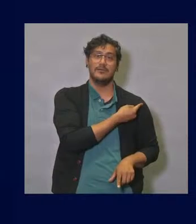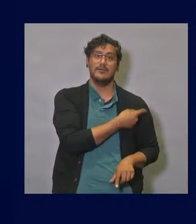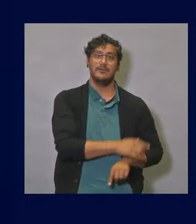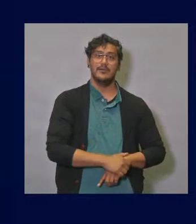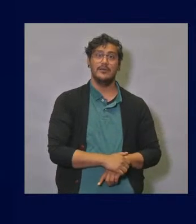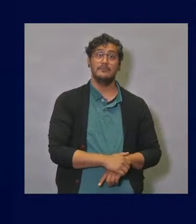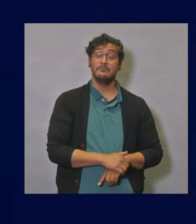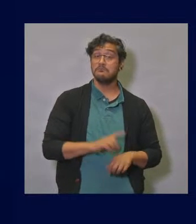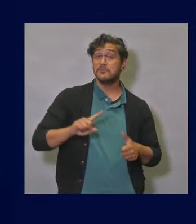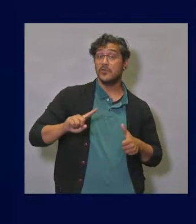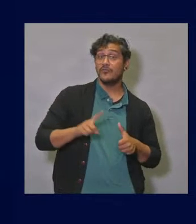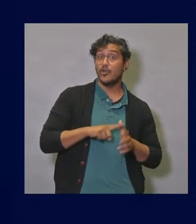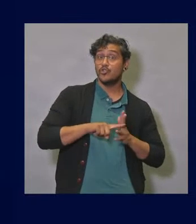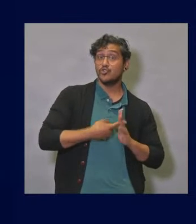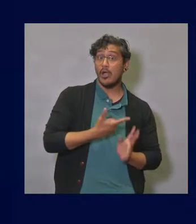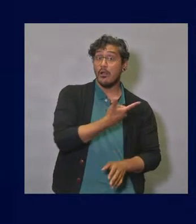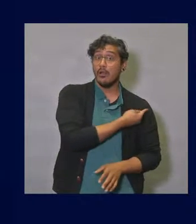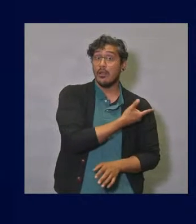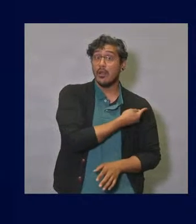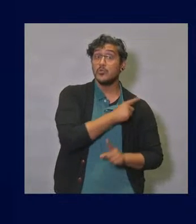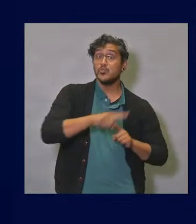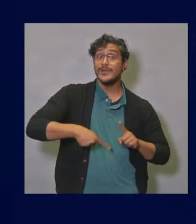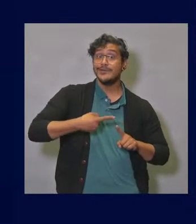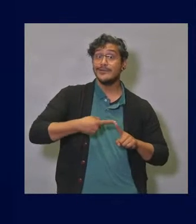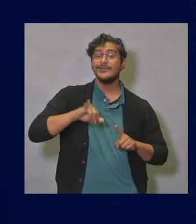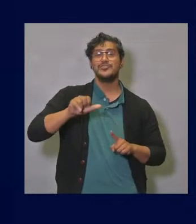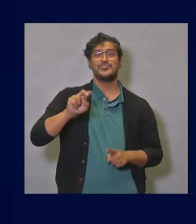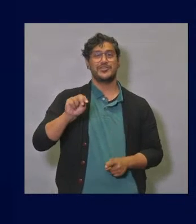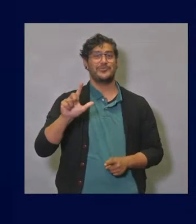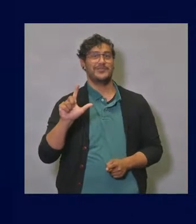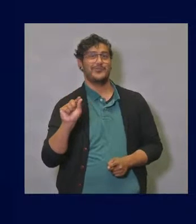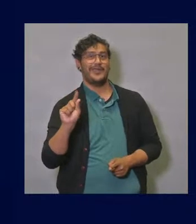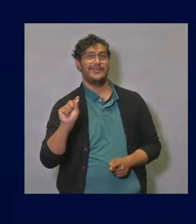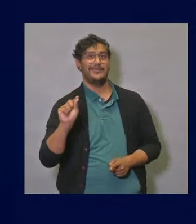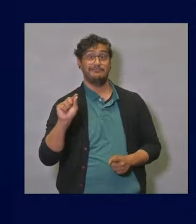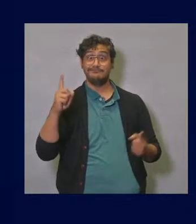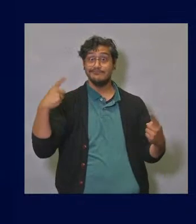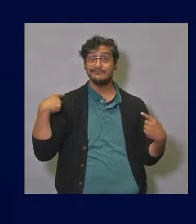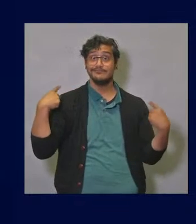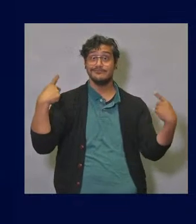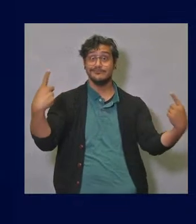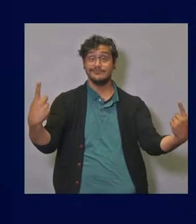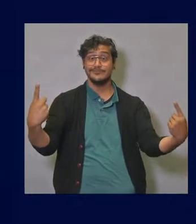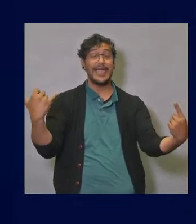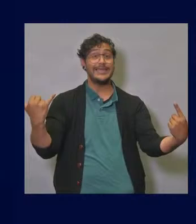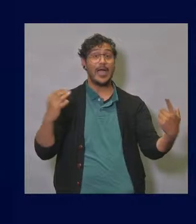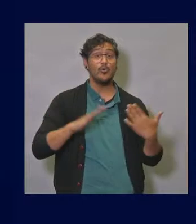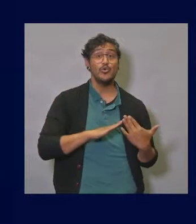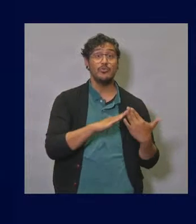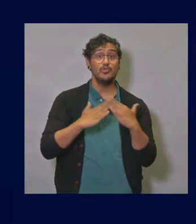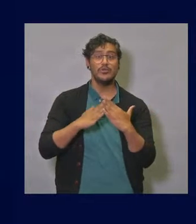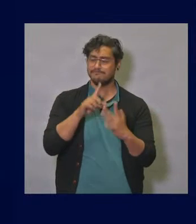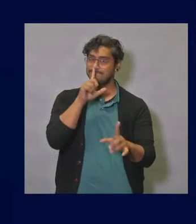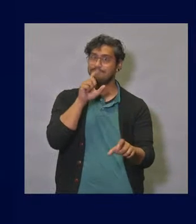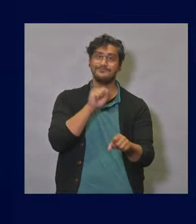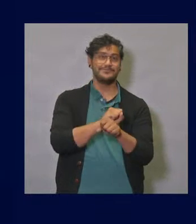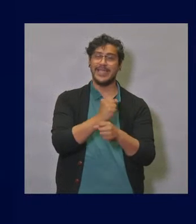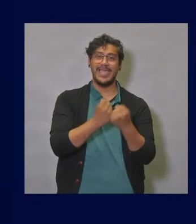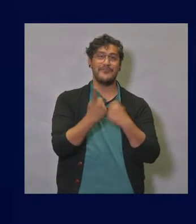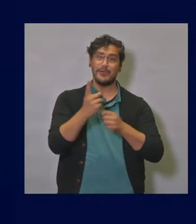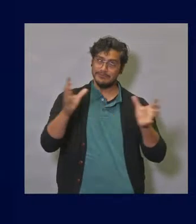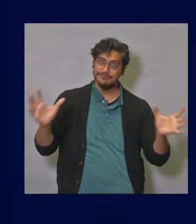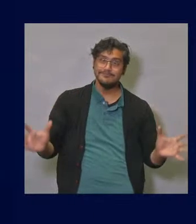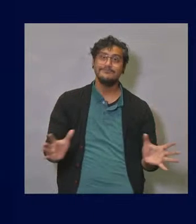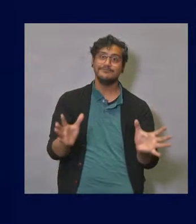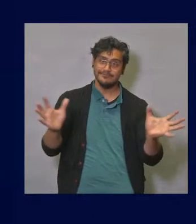first began vaccinating seniors on January 20th. And since then, communities countywide have really come together to get shots in